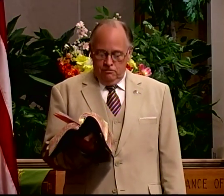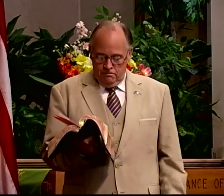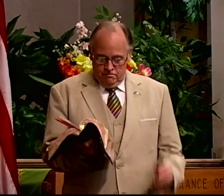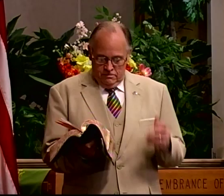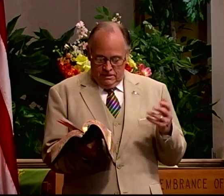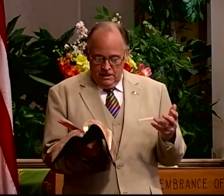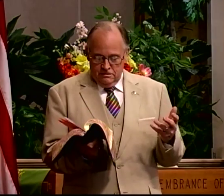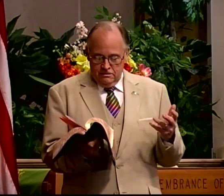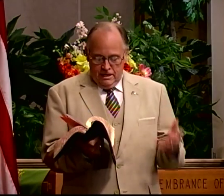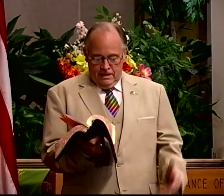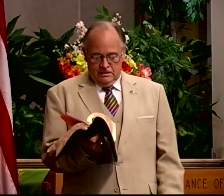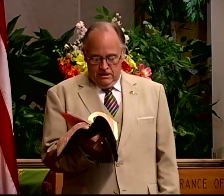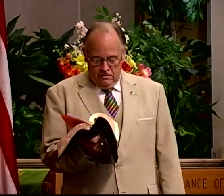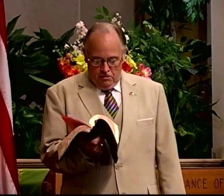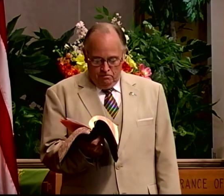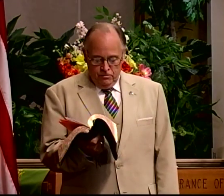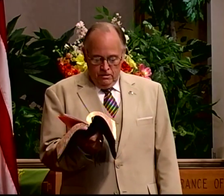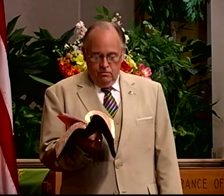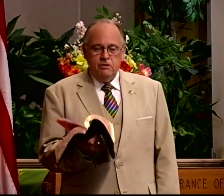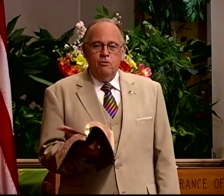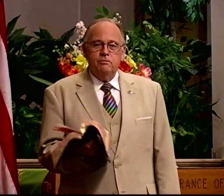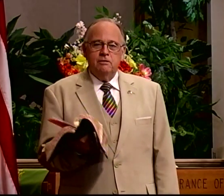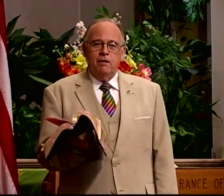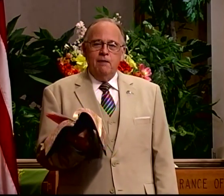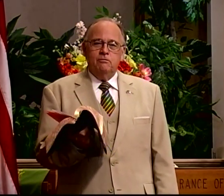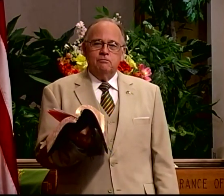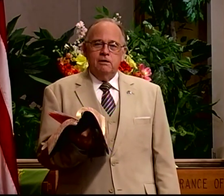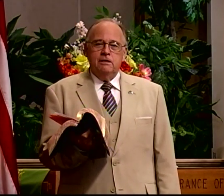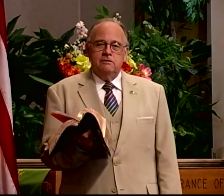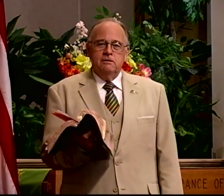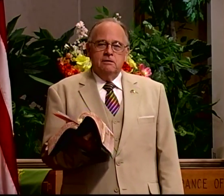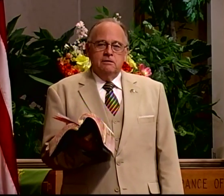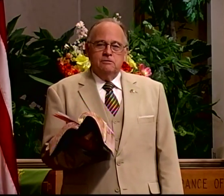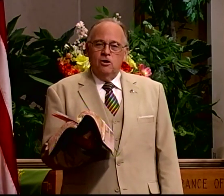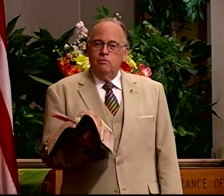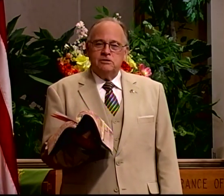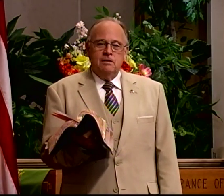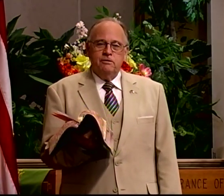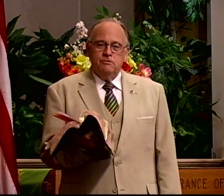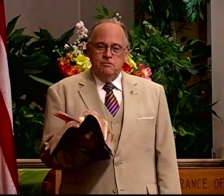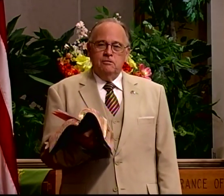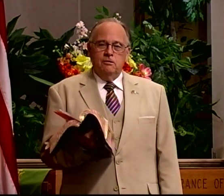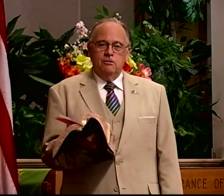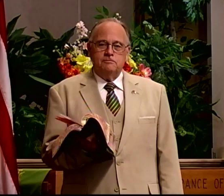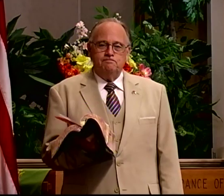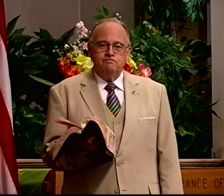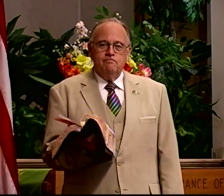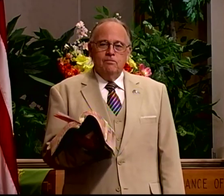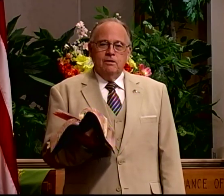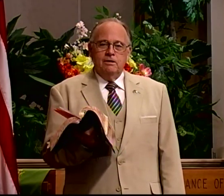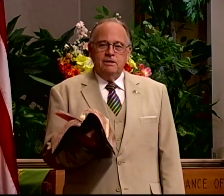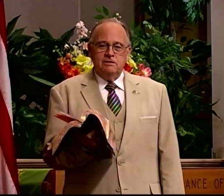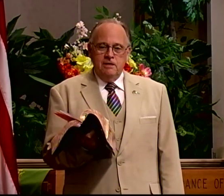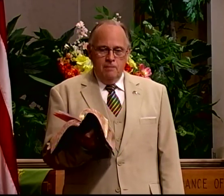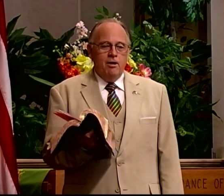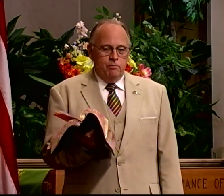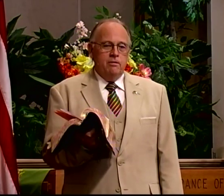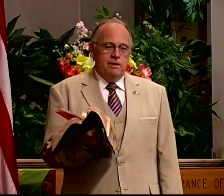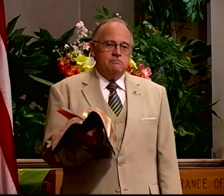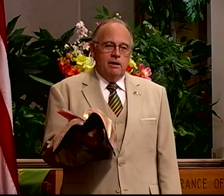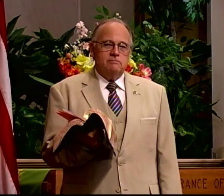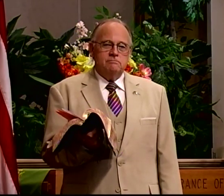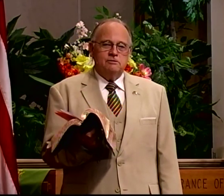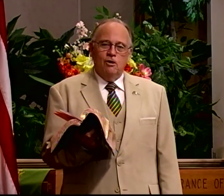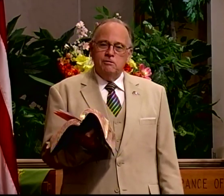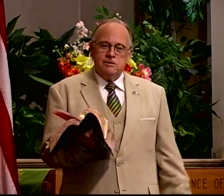said to him yesterday, I said, you know, when you open the Bible to read it, there's always something new you learn. And he said, yeah, Papa,